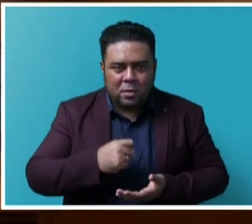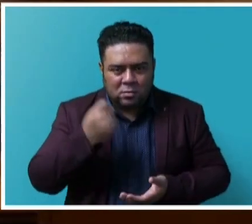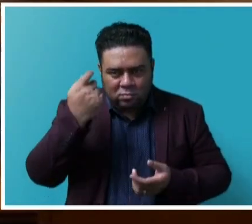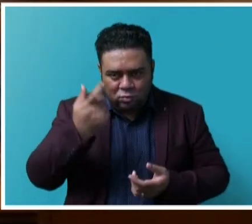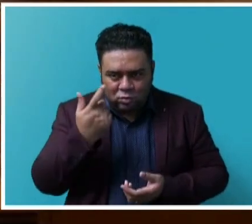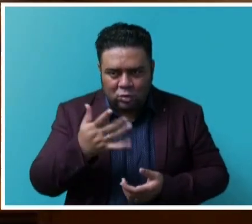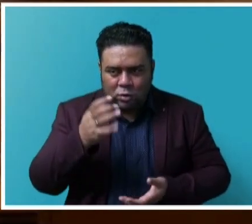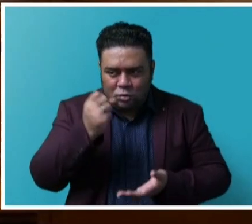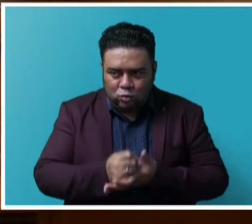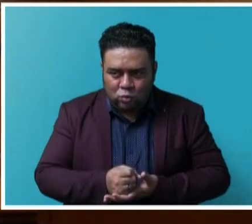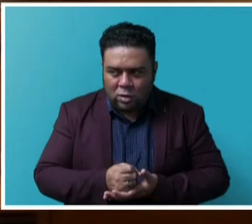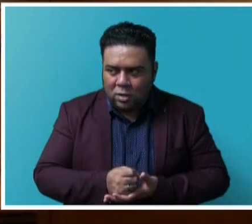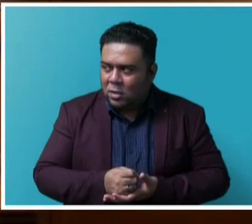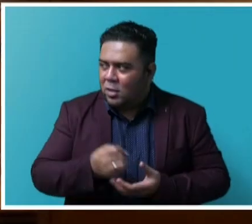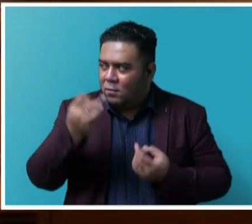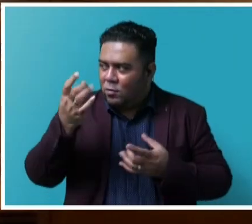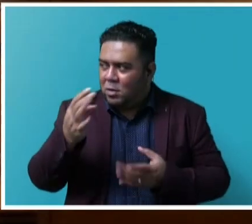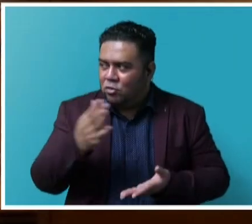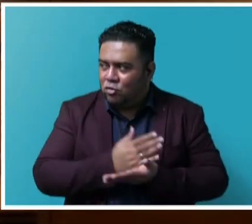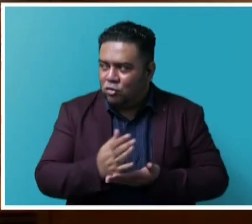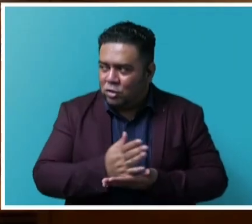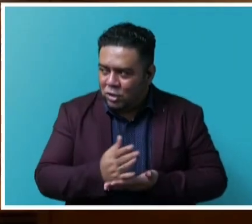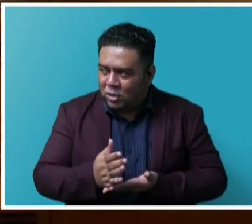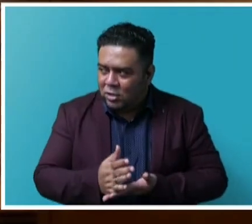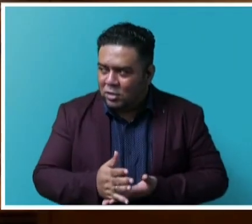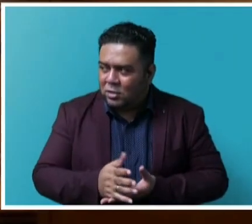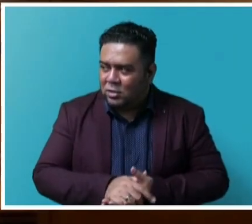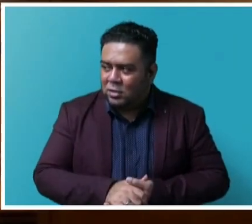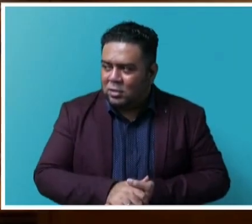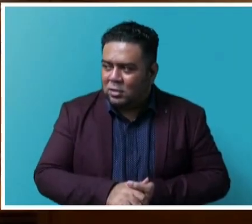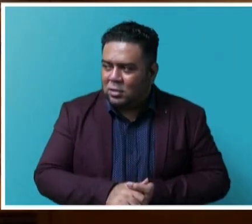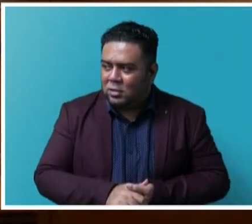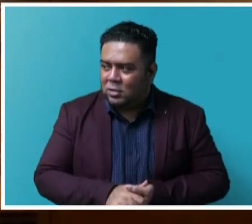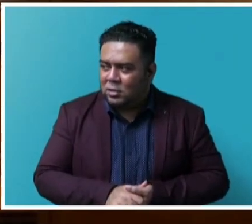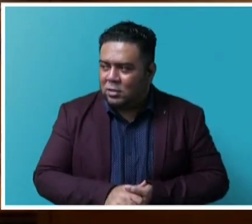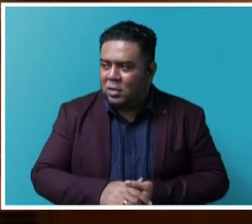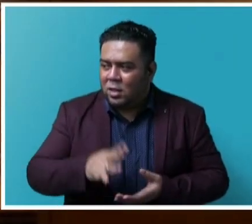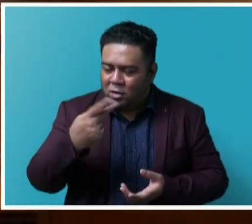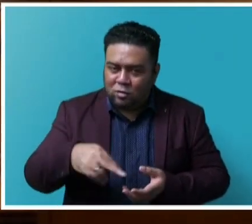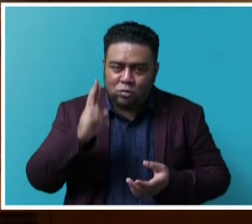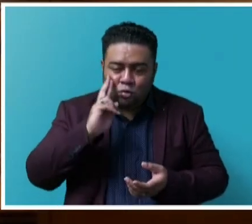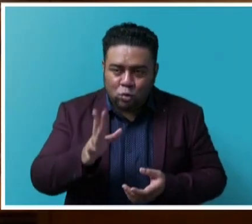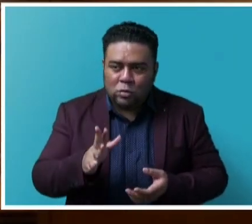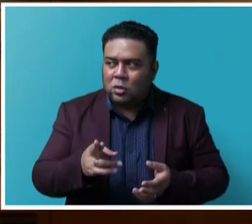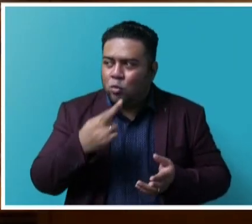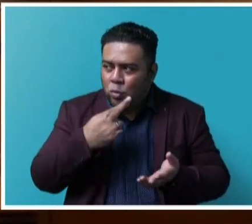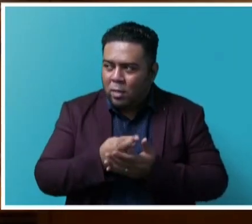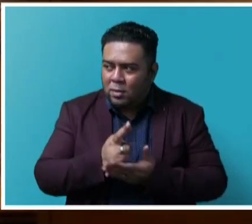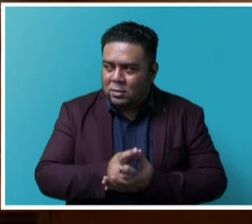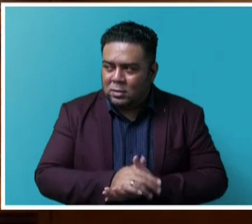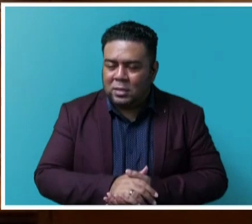and ensure that the information shared on social media is accurate, that it reflects reality, and